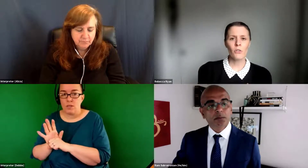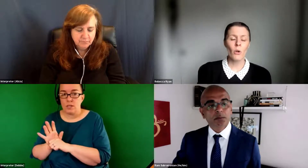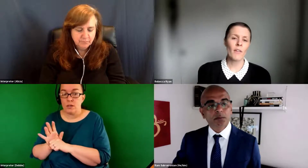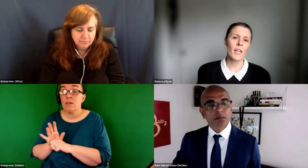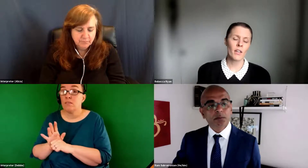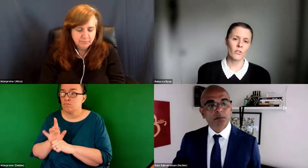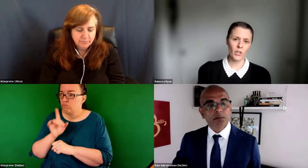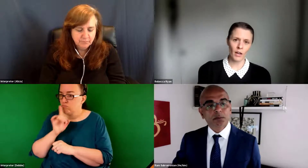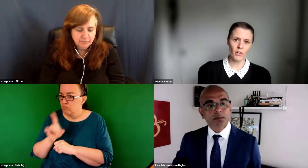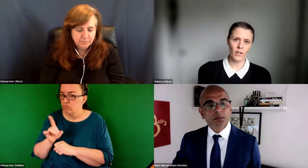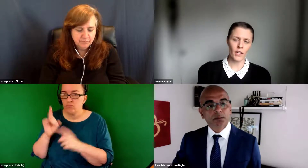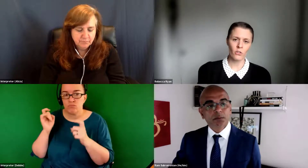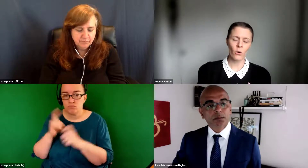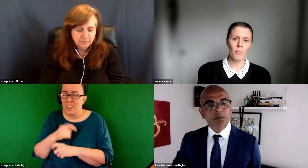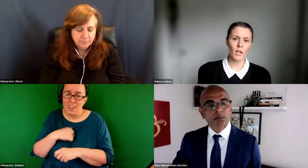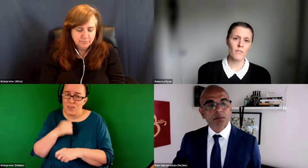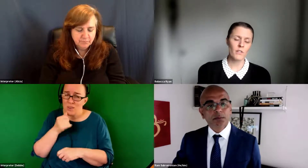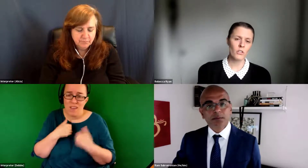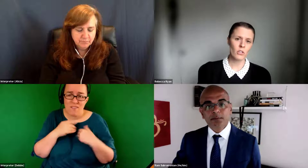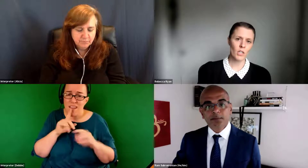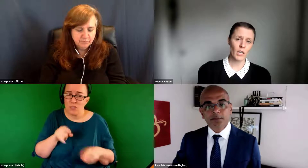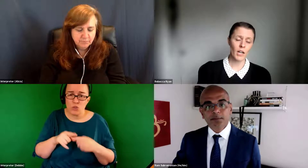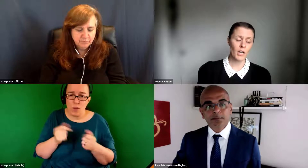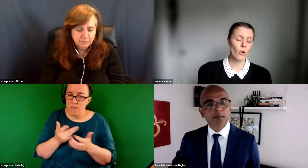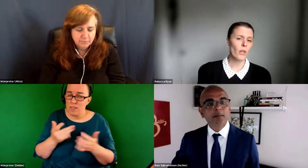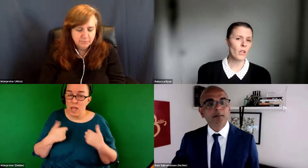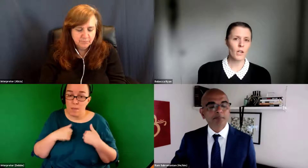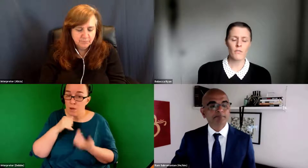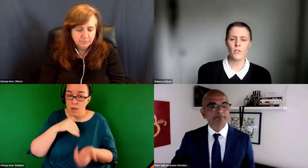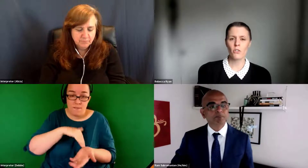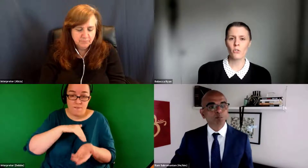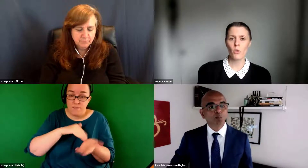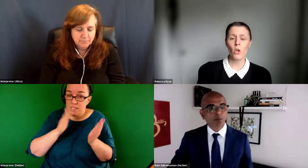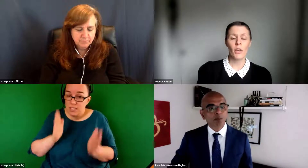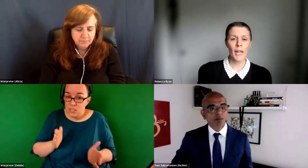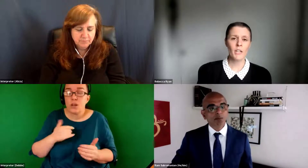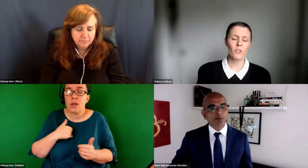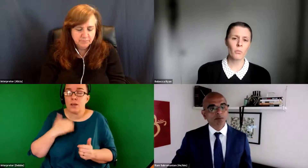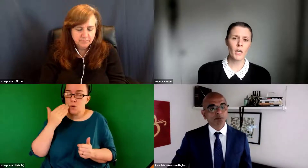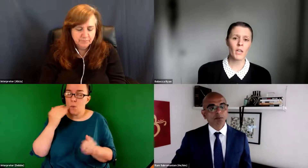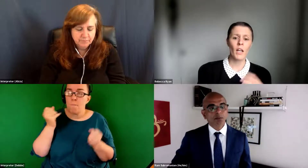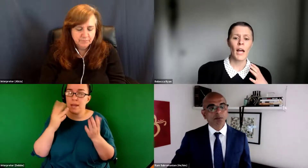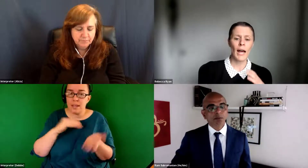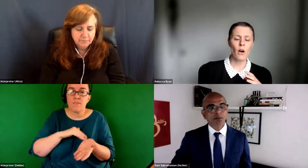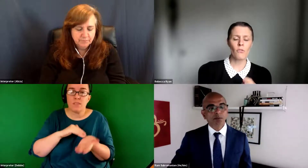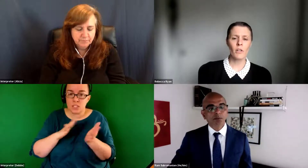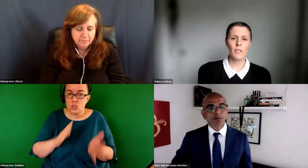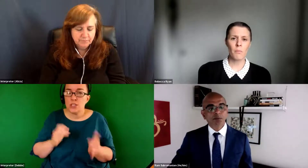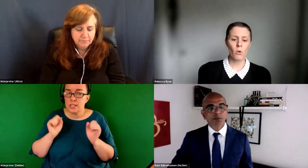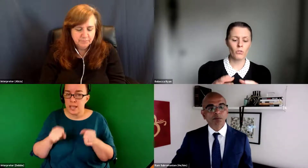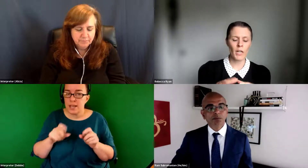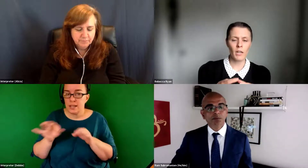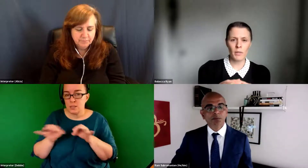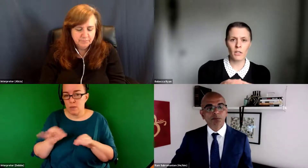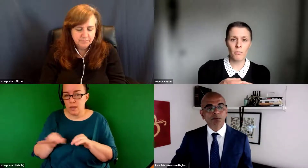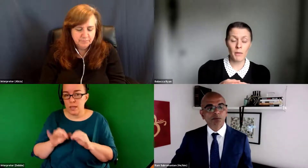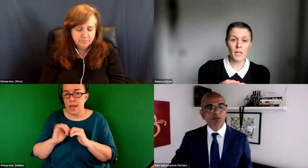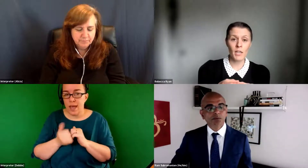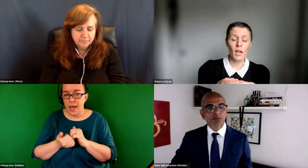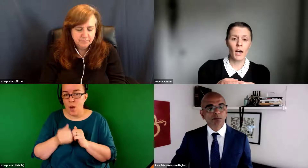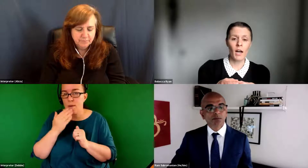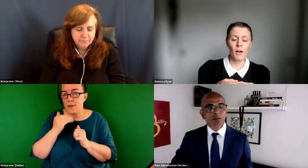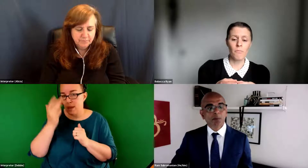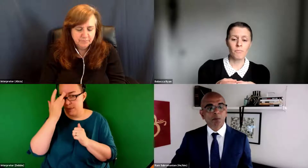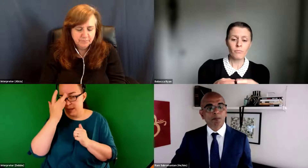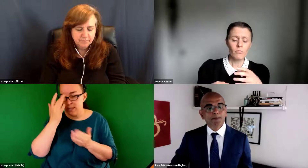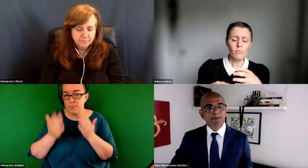I also don't have the answer to everything. So I'm not a physician, and I know that a lot of physicians can explain how, for example, diabetes